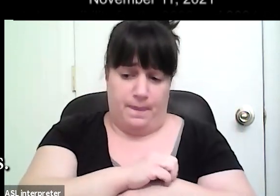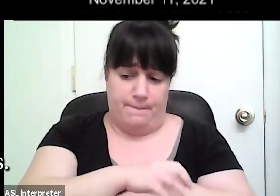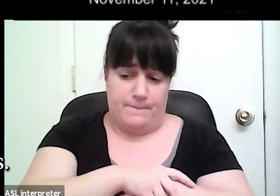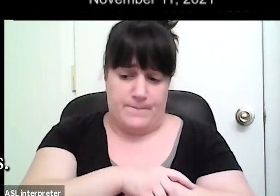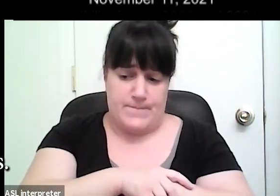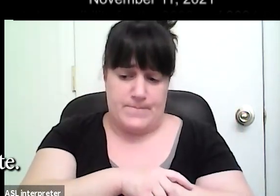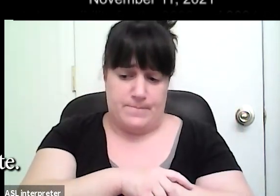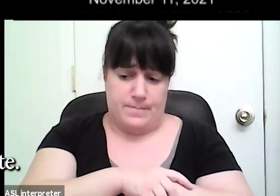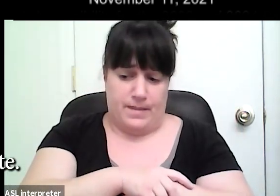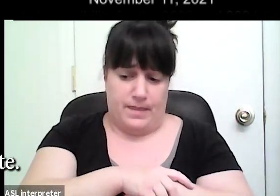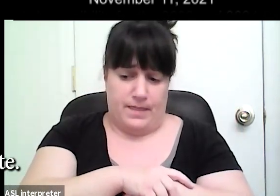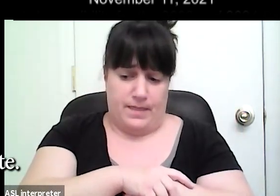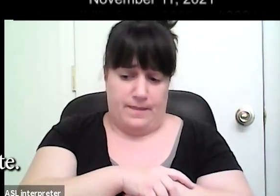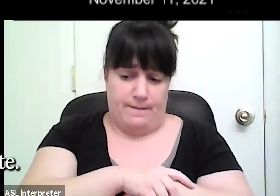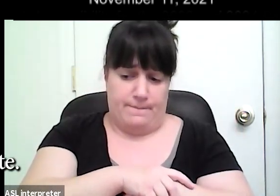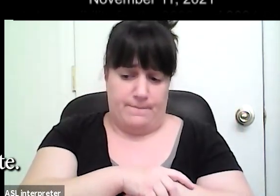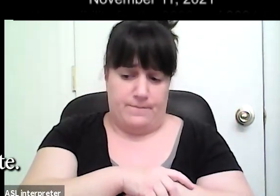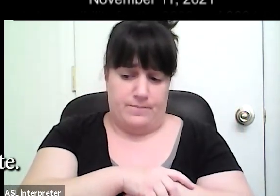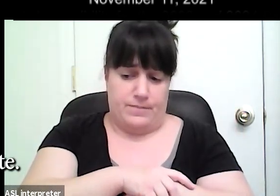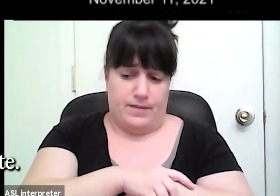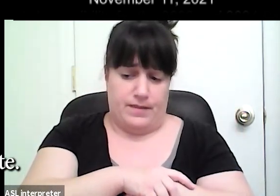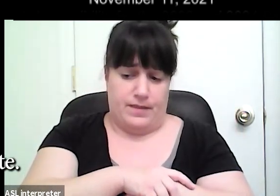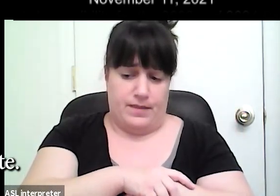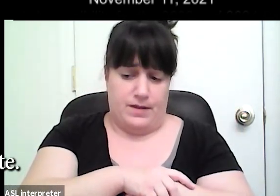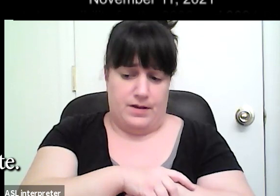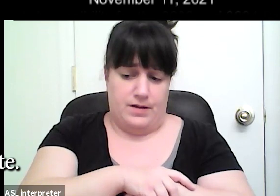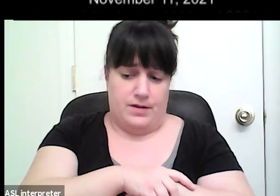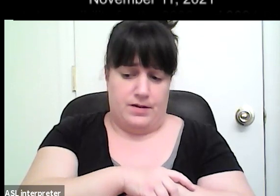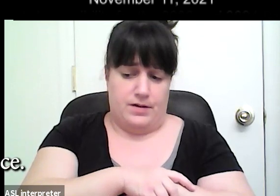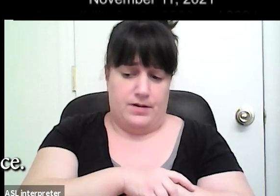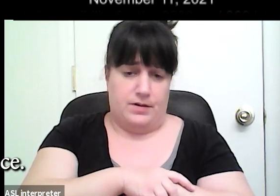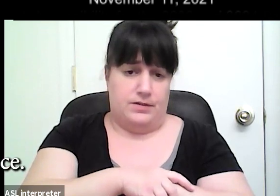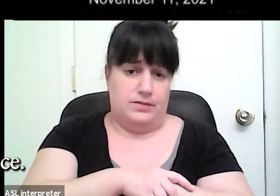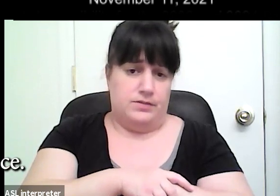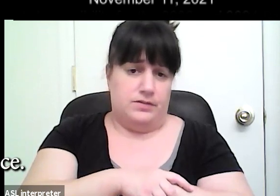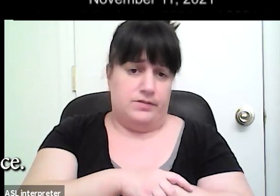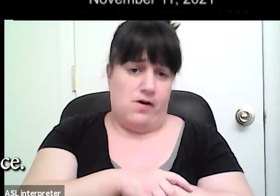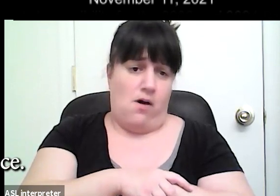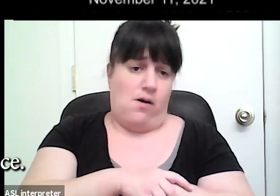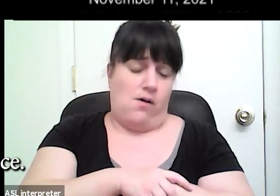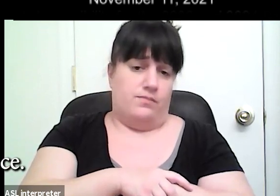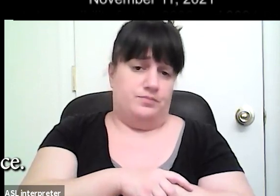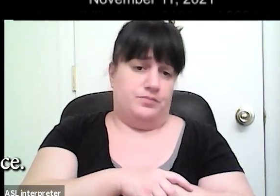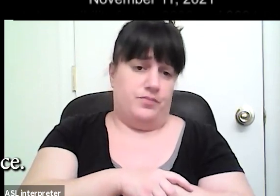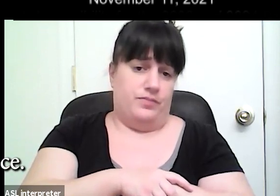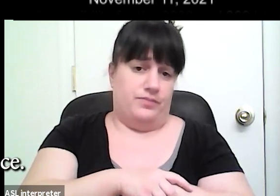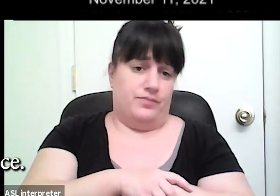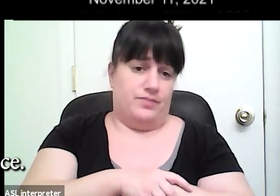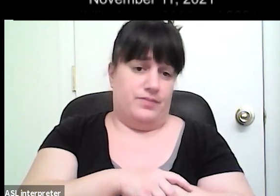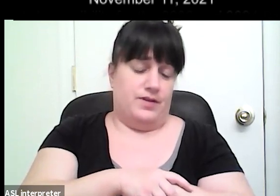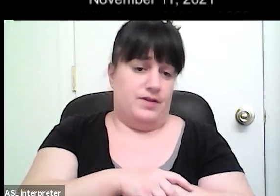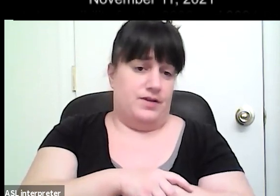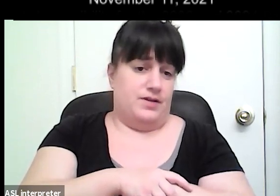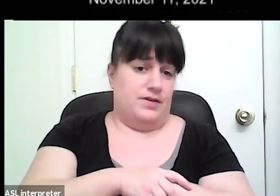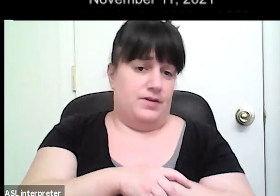graphics. This is Bill 1 of 1. Querying satellite. So here, I'll show you another